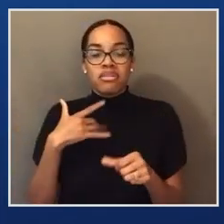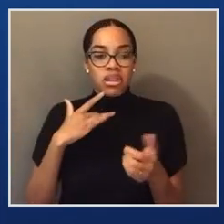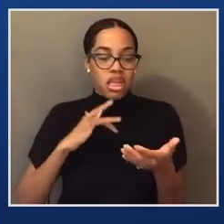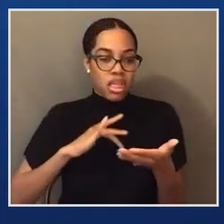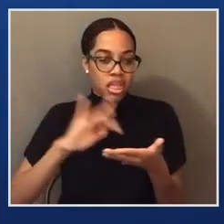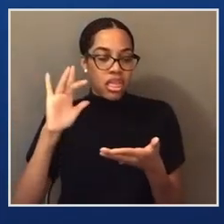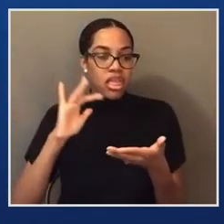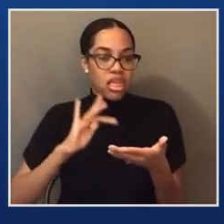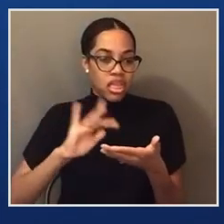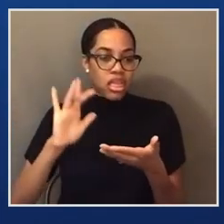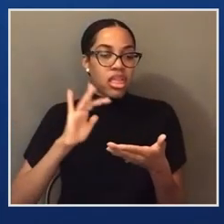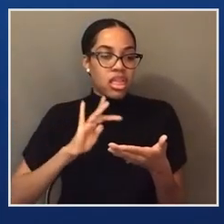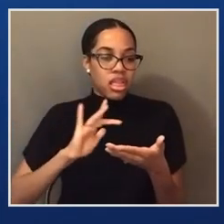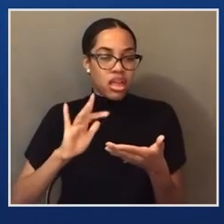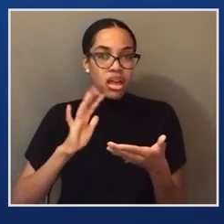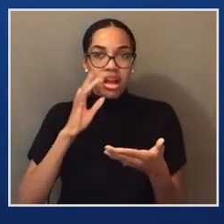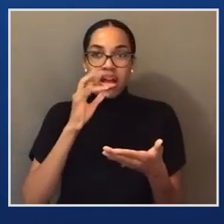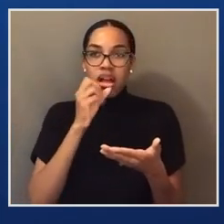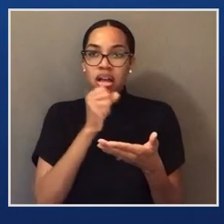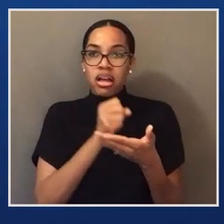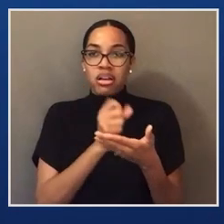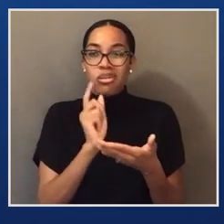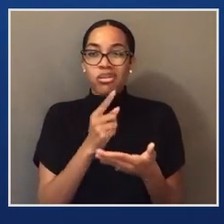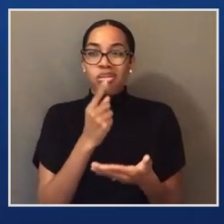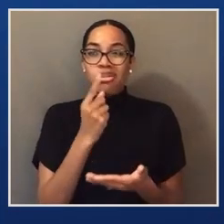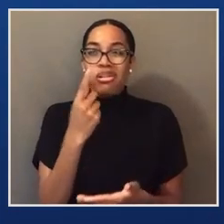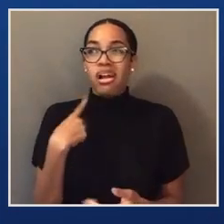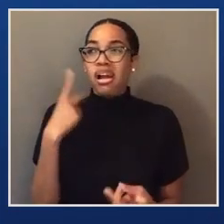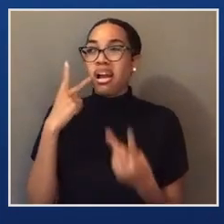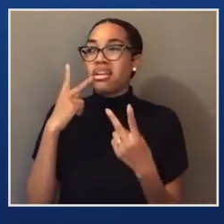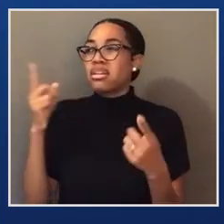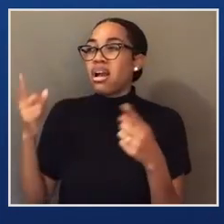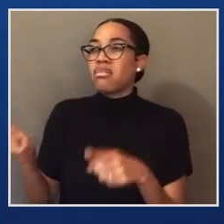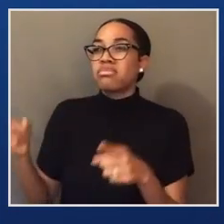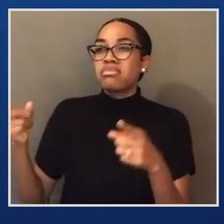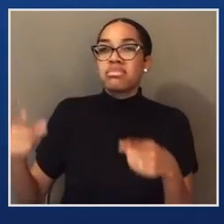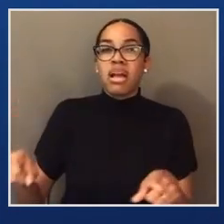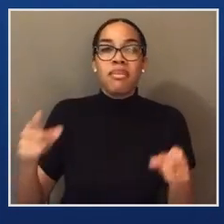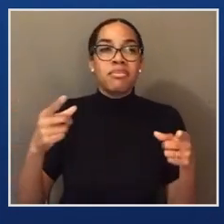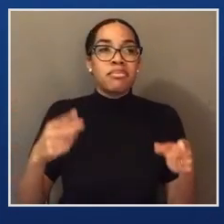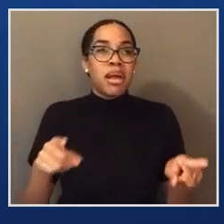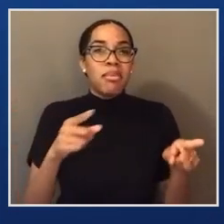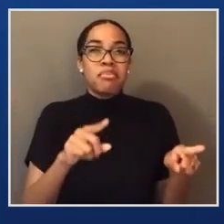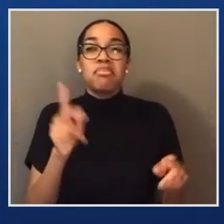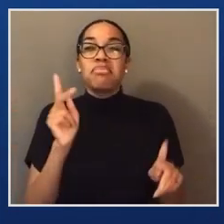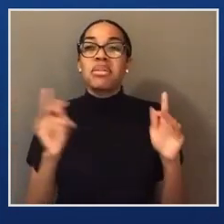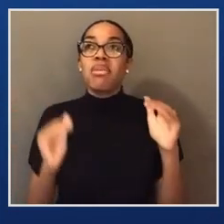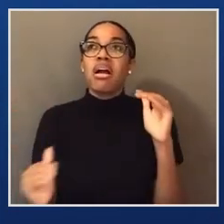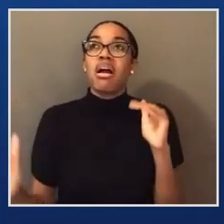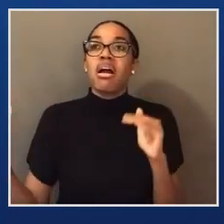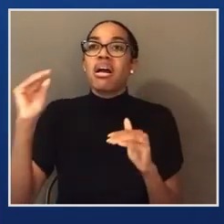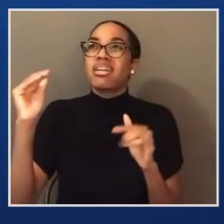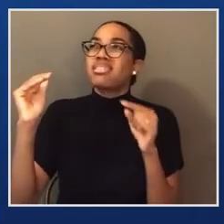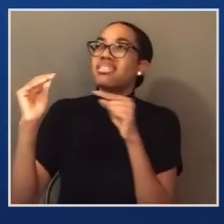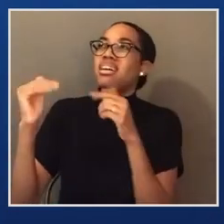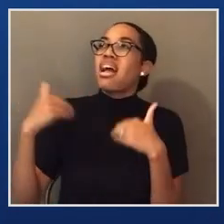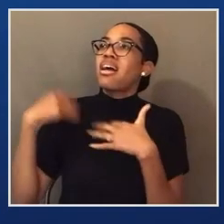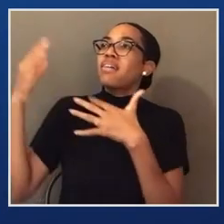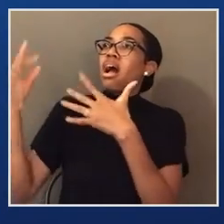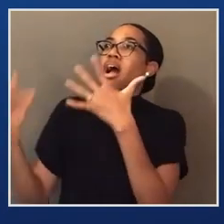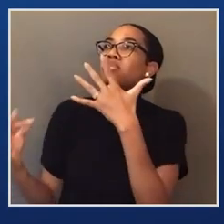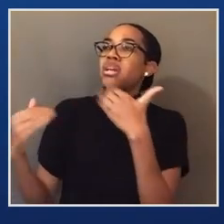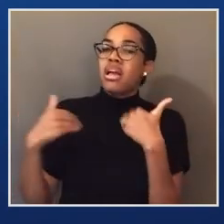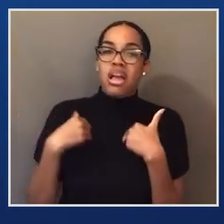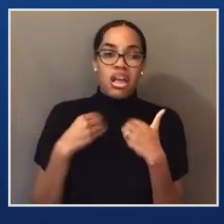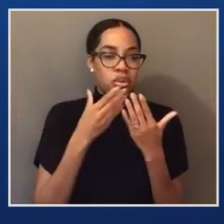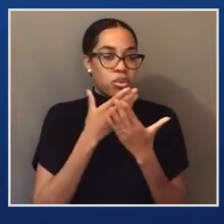it's popping. All these bitches that's flocking, shit. Got options, but what's really important is such a silly distortion. We all stuck in this